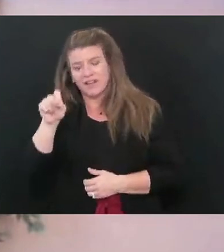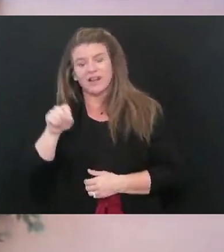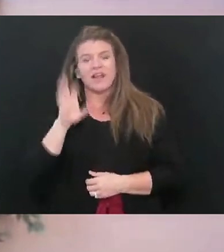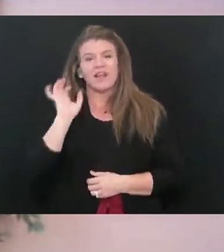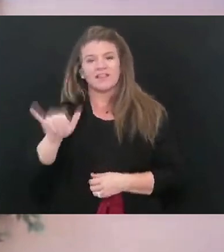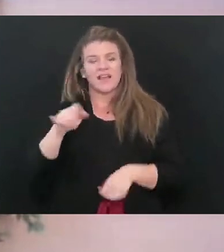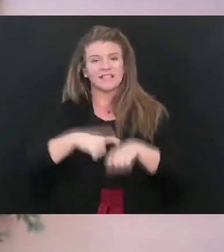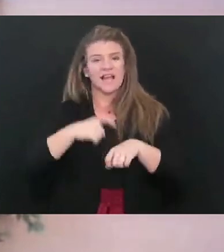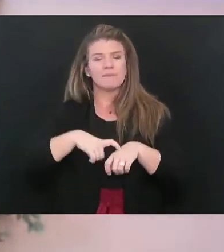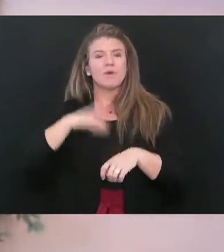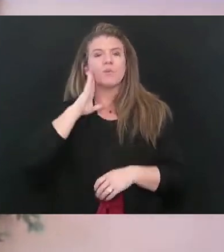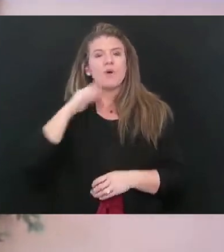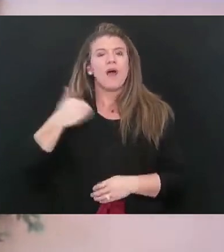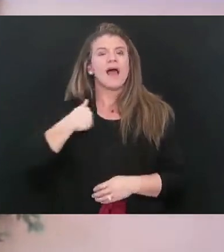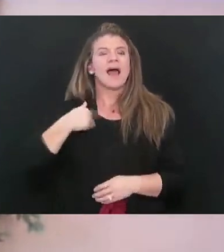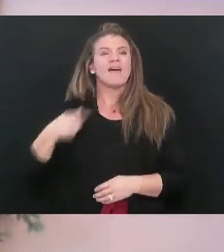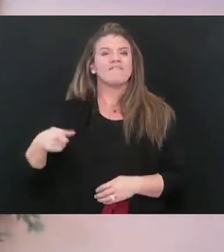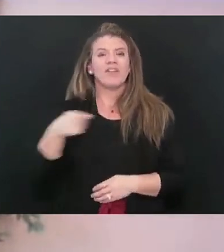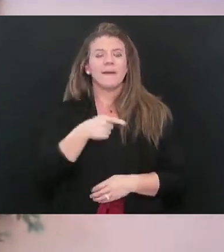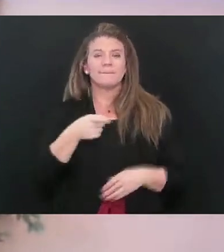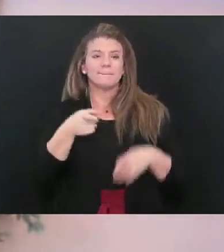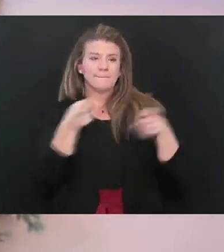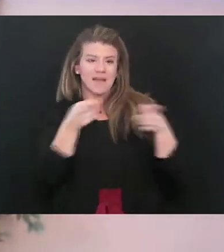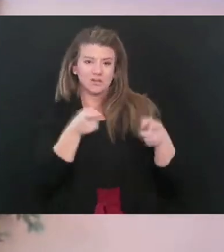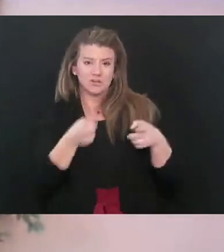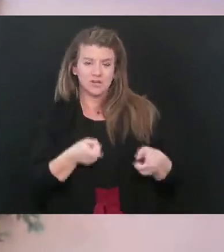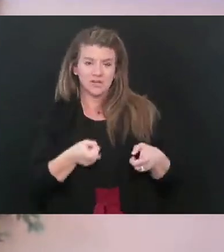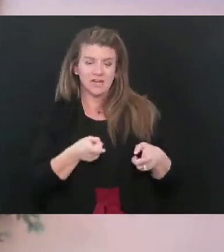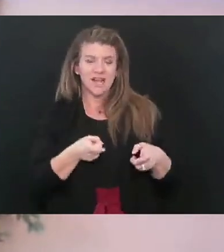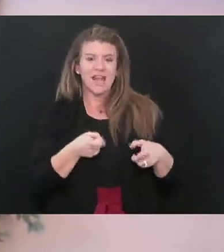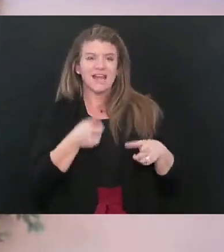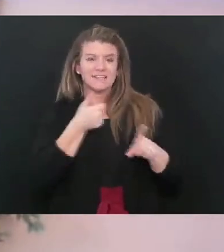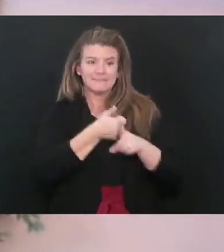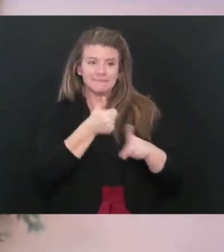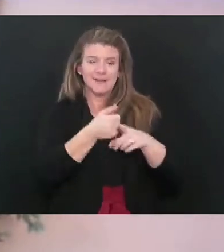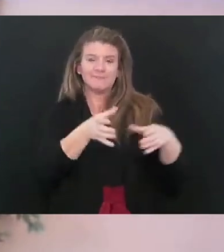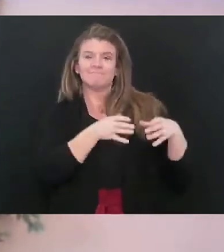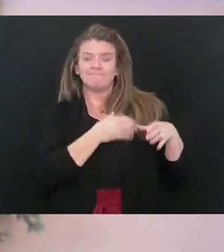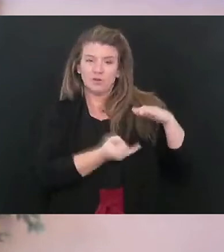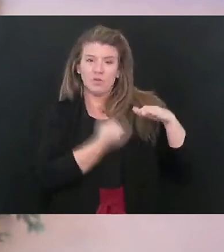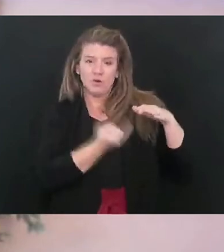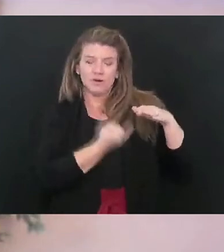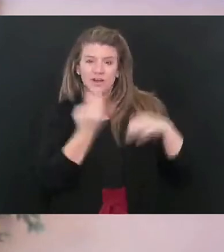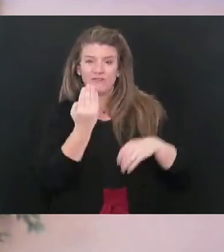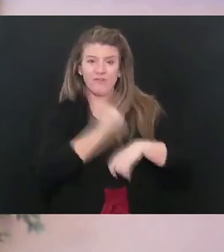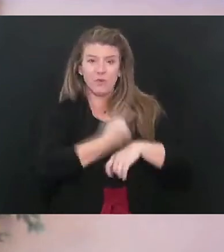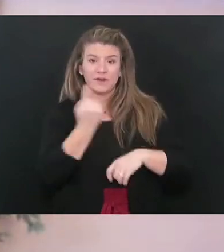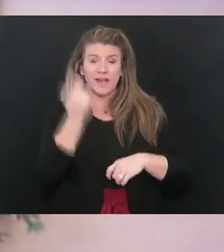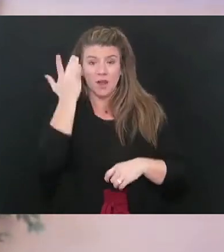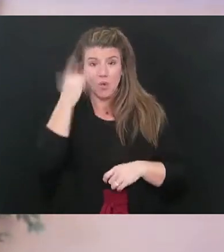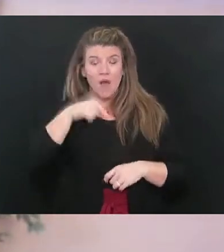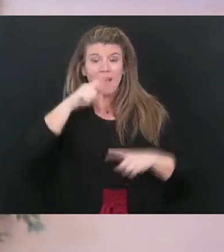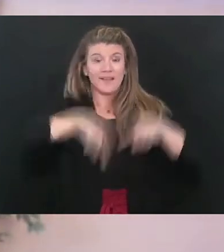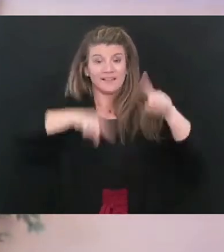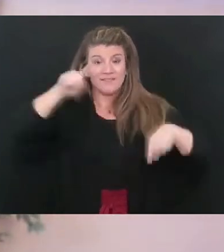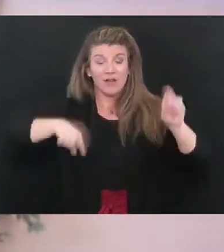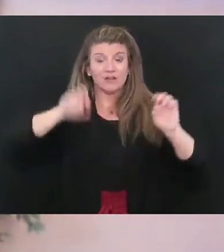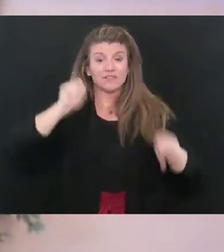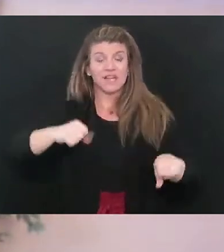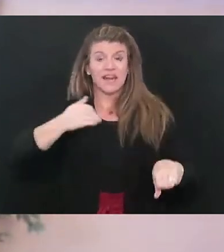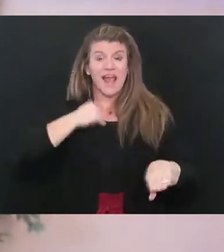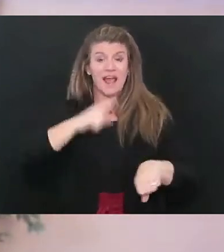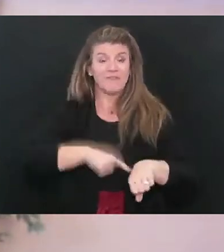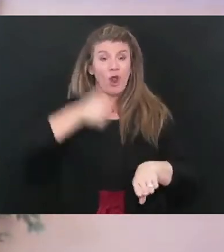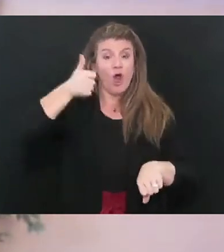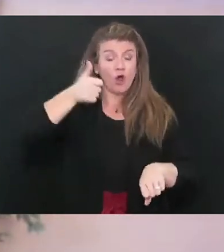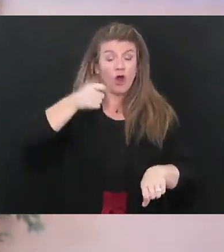them be mandatorily quarantined for 14 days, because these variants can hang around longer. And the whole goal here